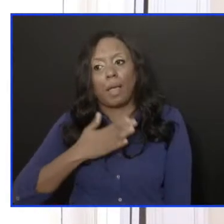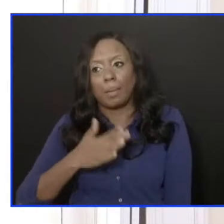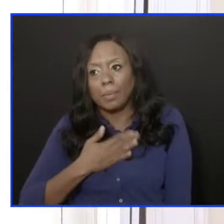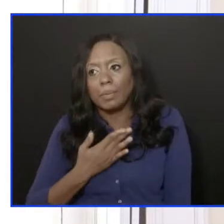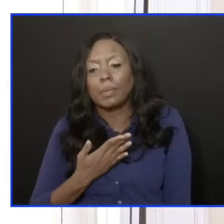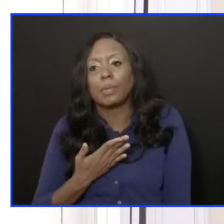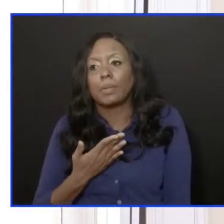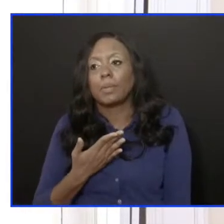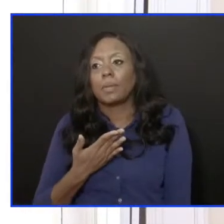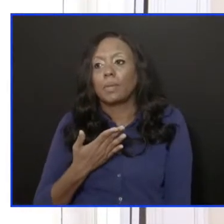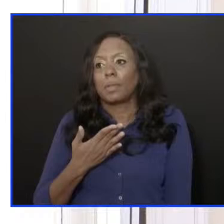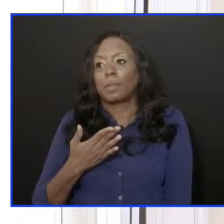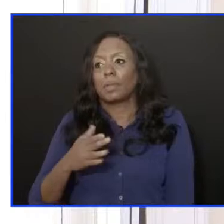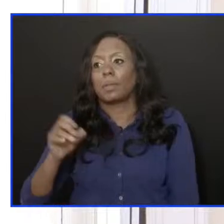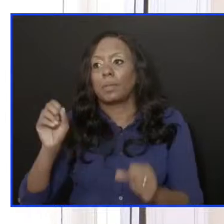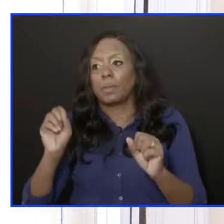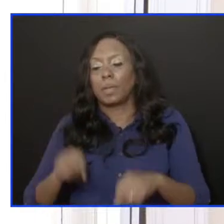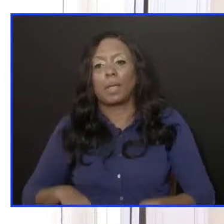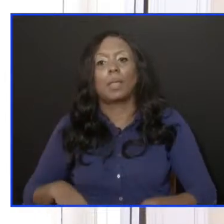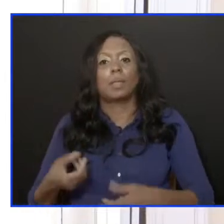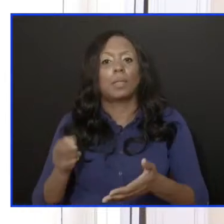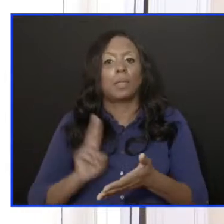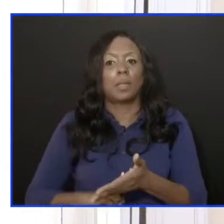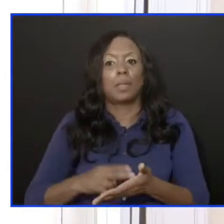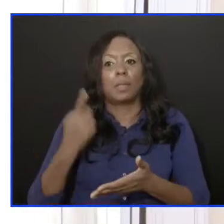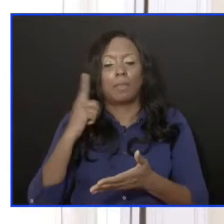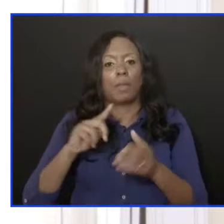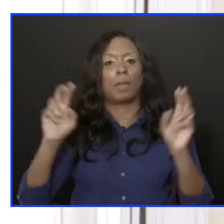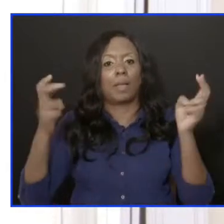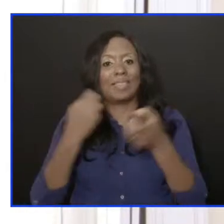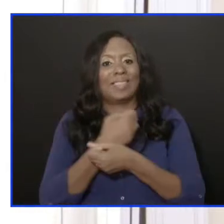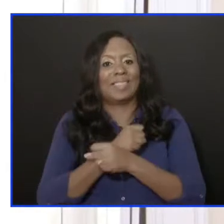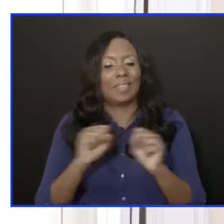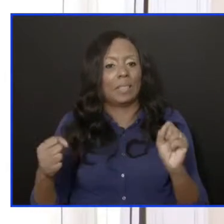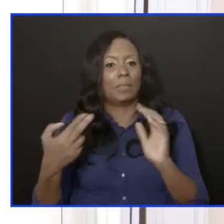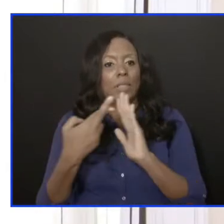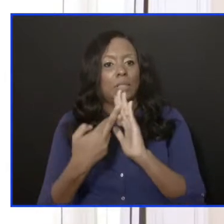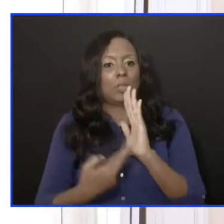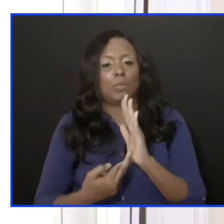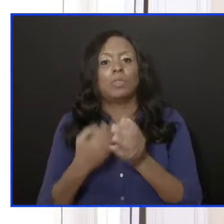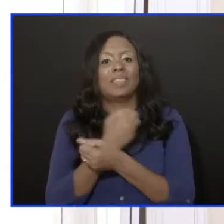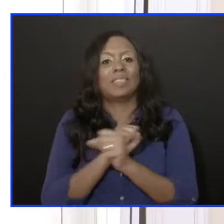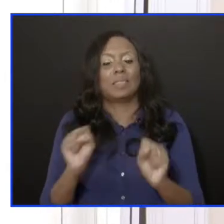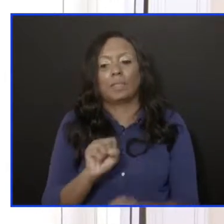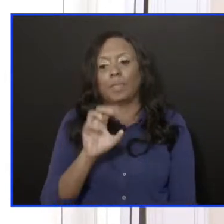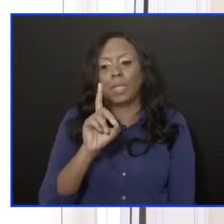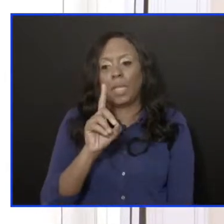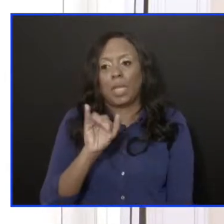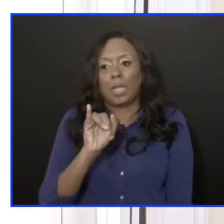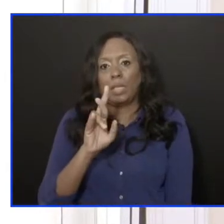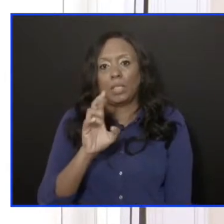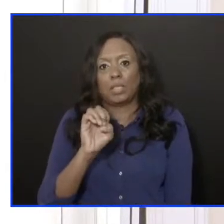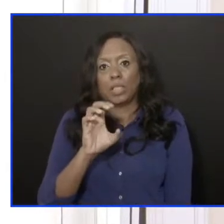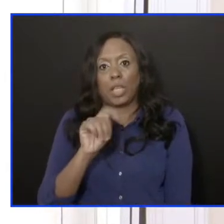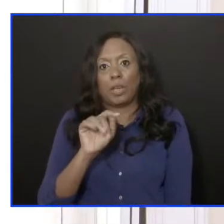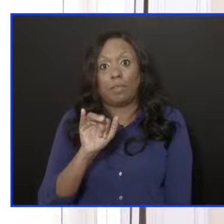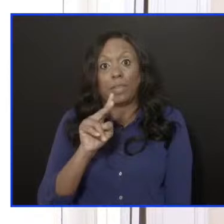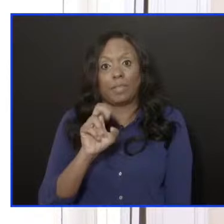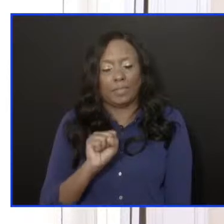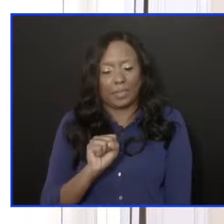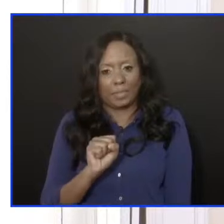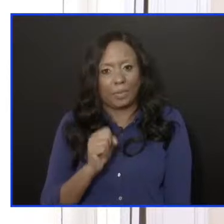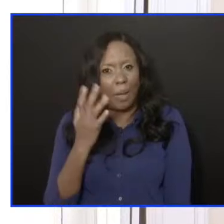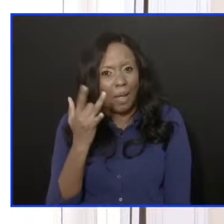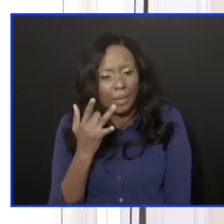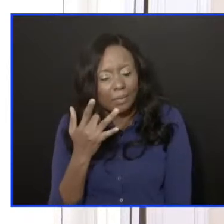sign off on this safety directive for our health professionals. The Minister indicated very clearly why we're doing it, and it